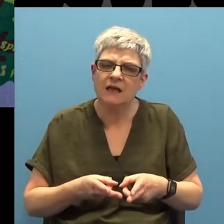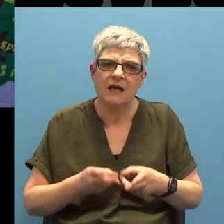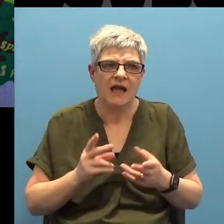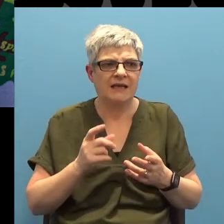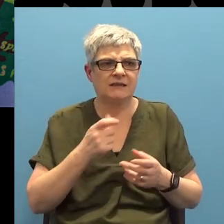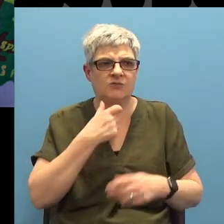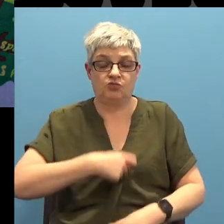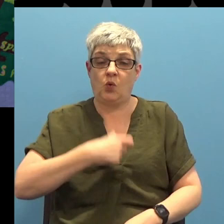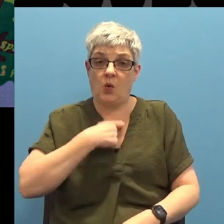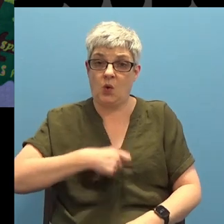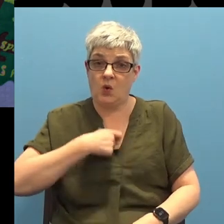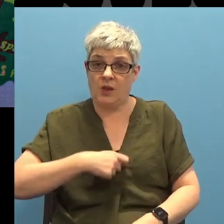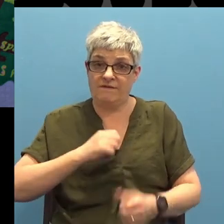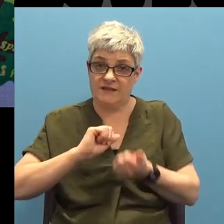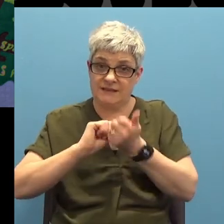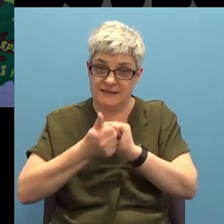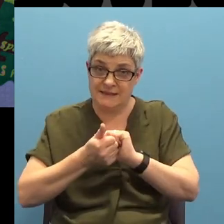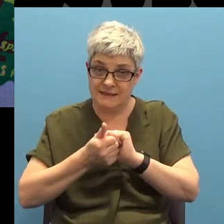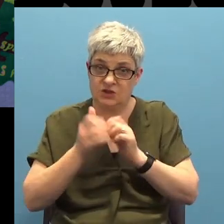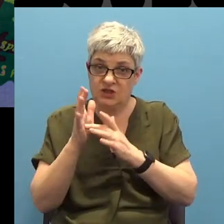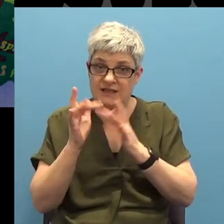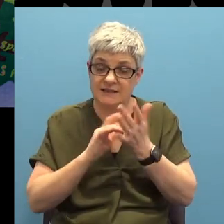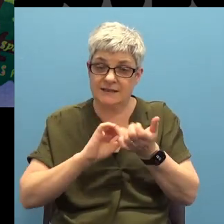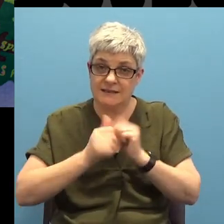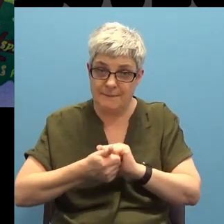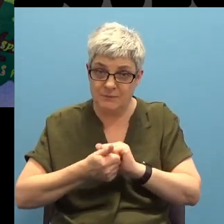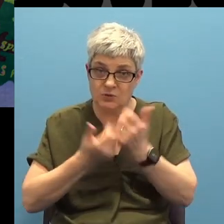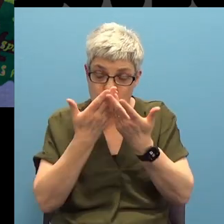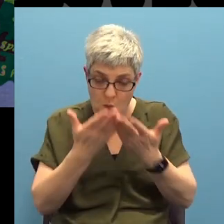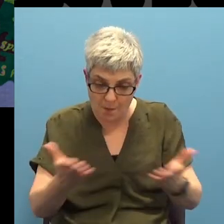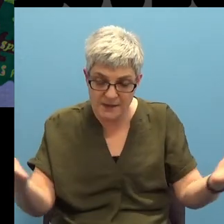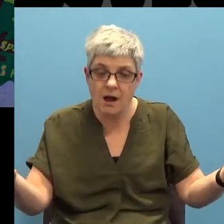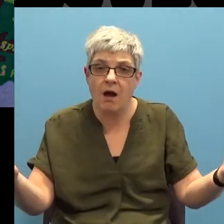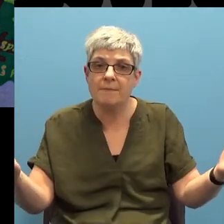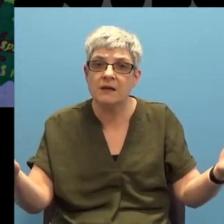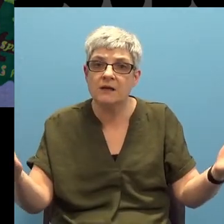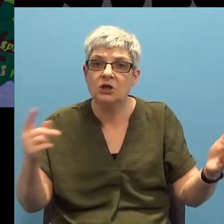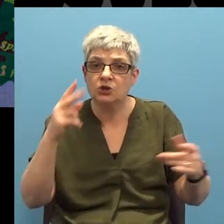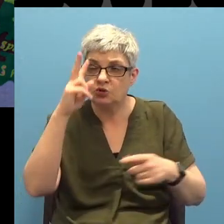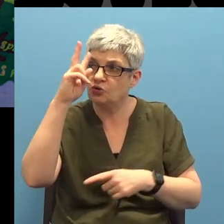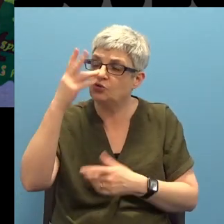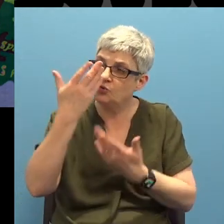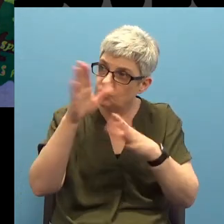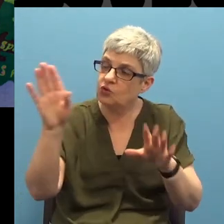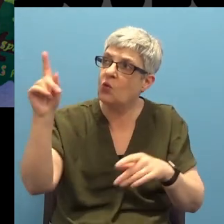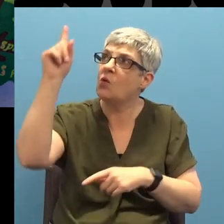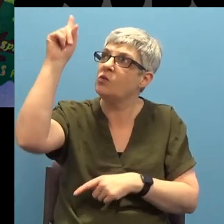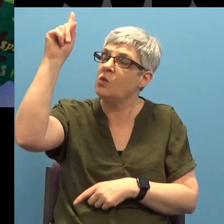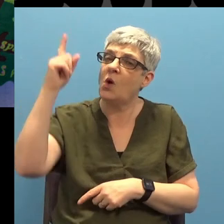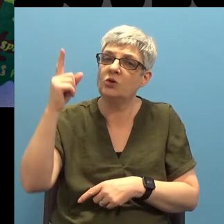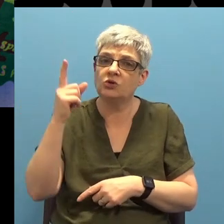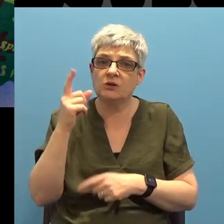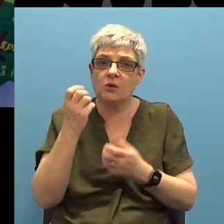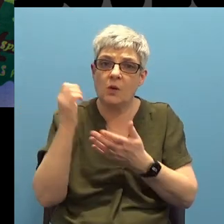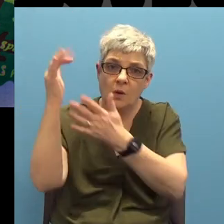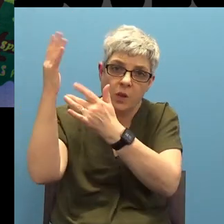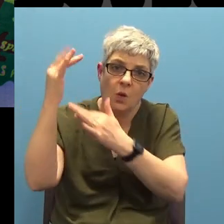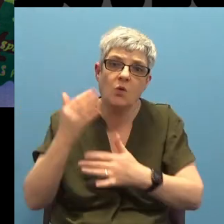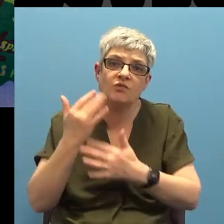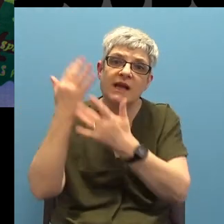It's the role of the disciple of Jesus to open that space up and reveal God's glory and light up the darkness.